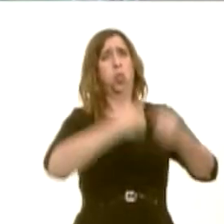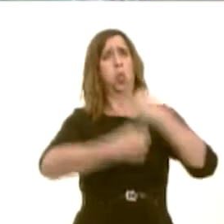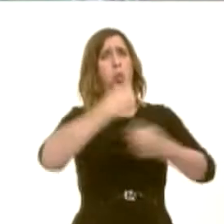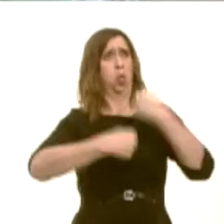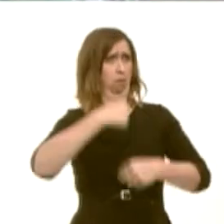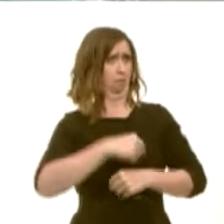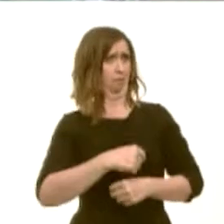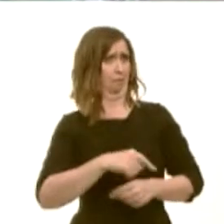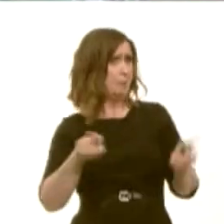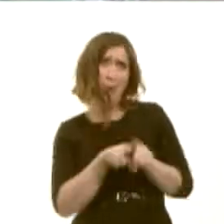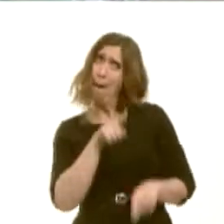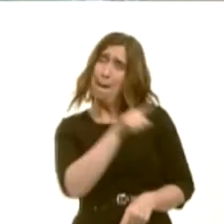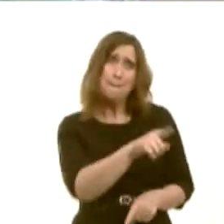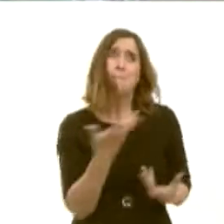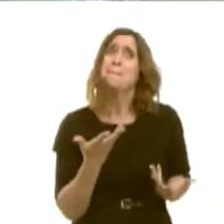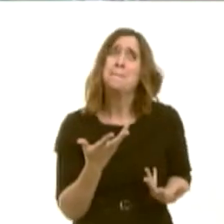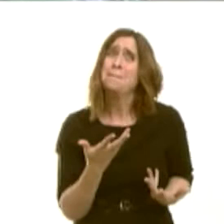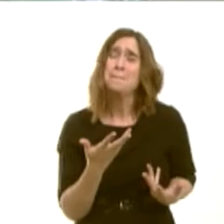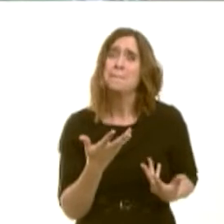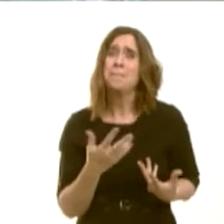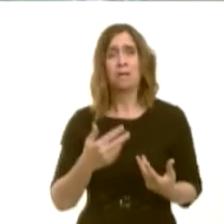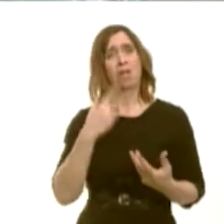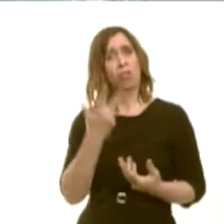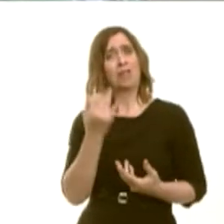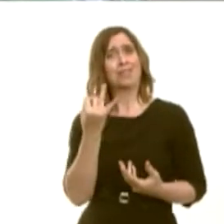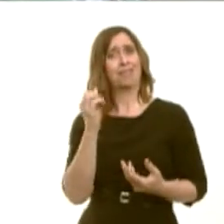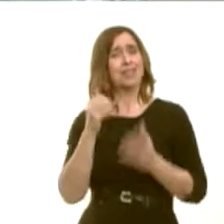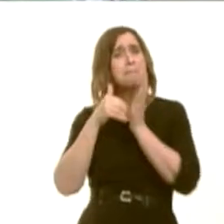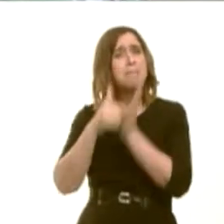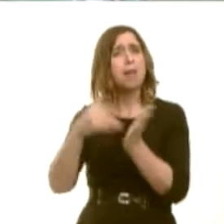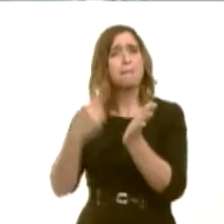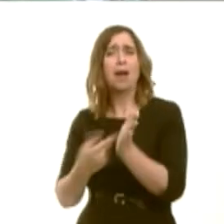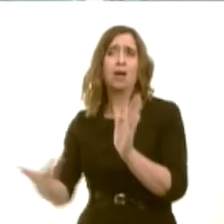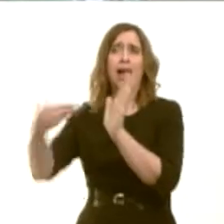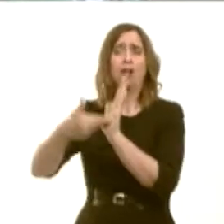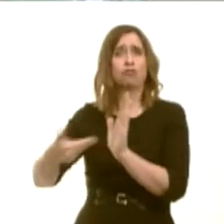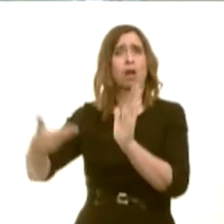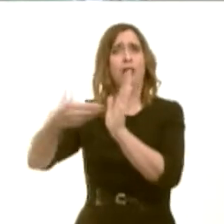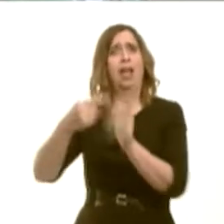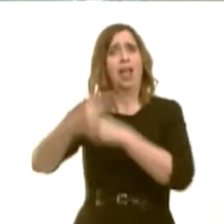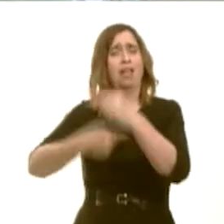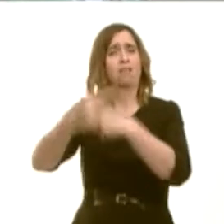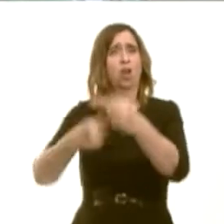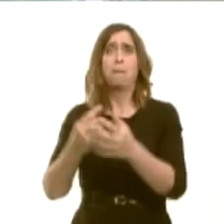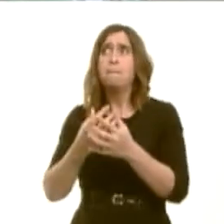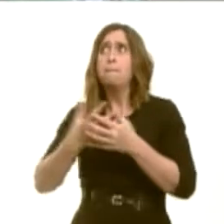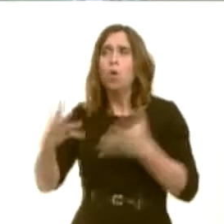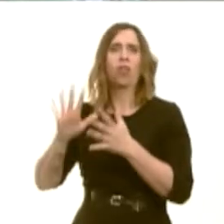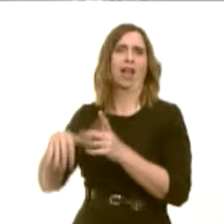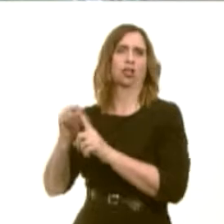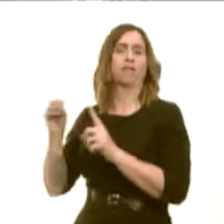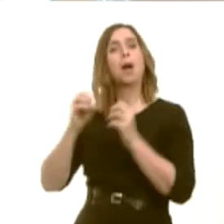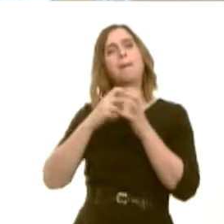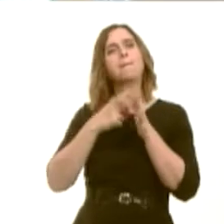party's made it quite clear that we will have £370 million at least extra in the Welsh budget every year, more than the Tories. A